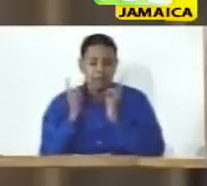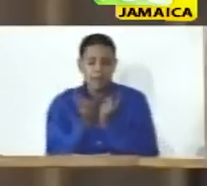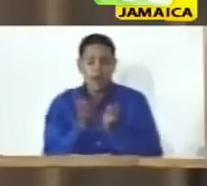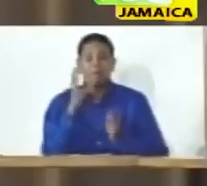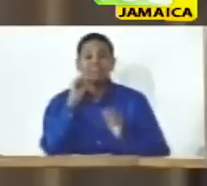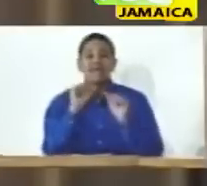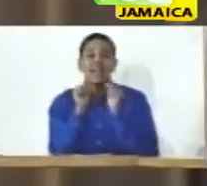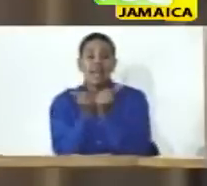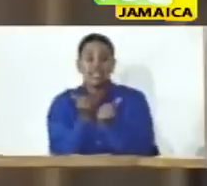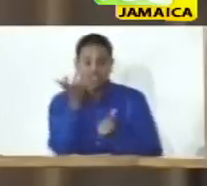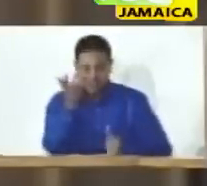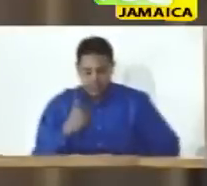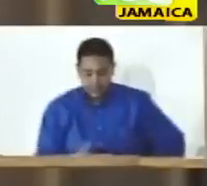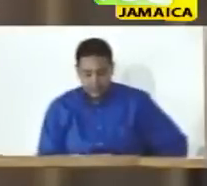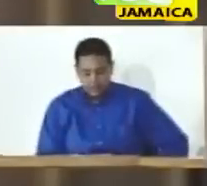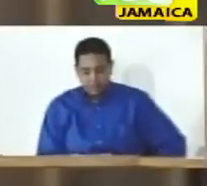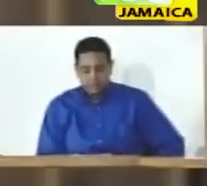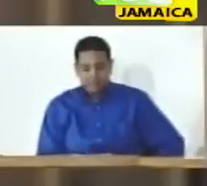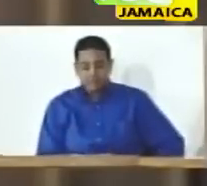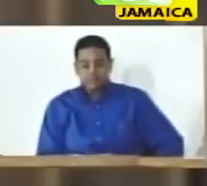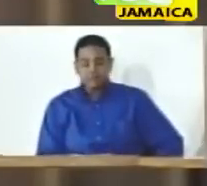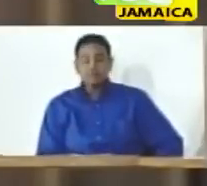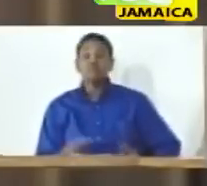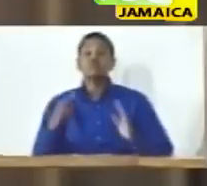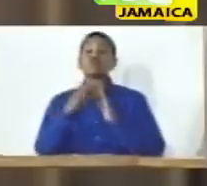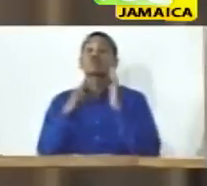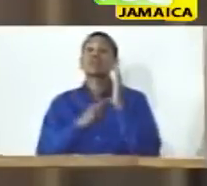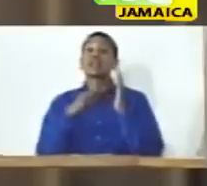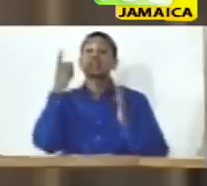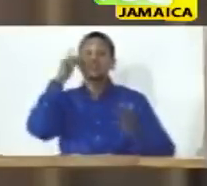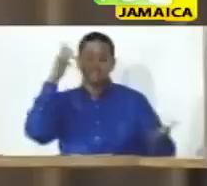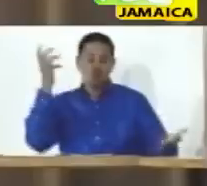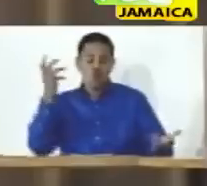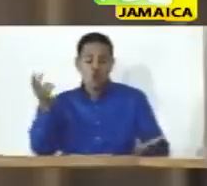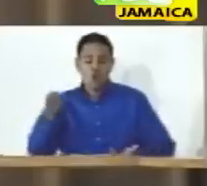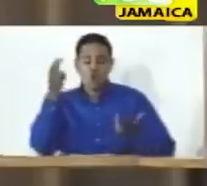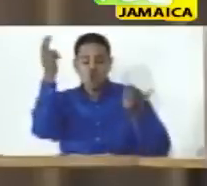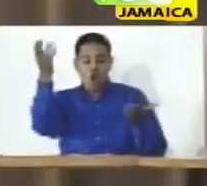and agencies. The regulations